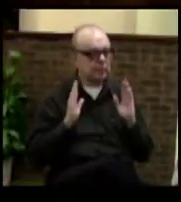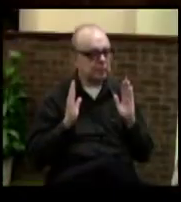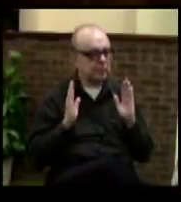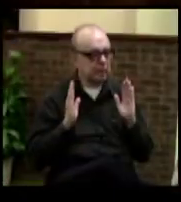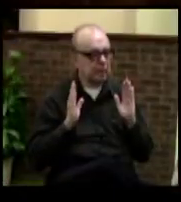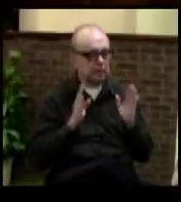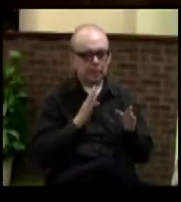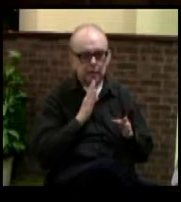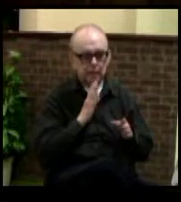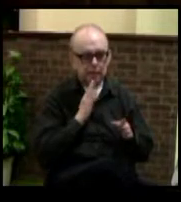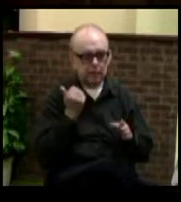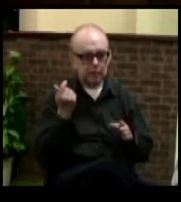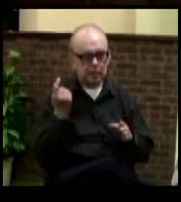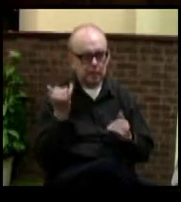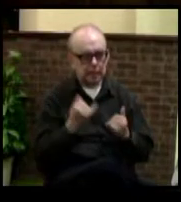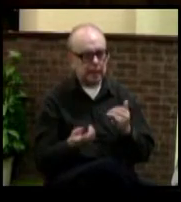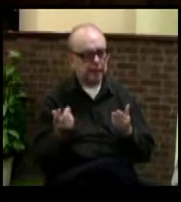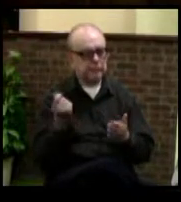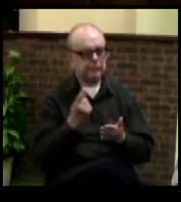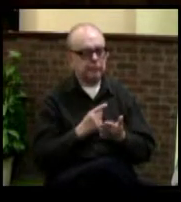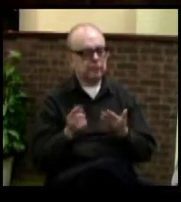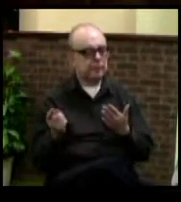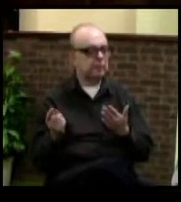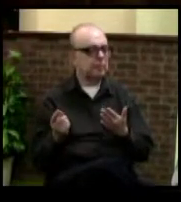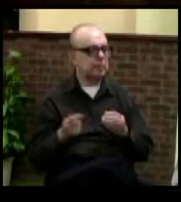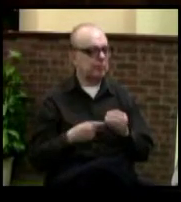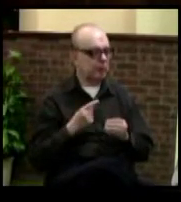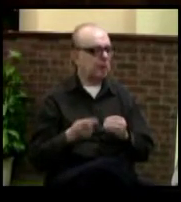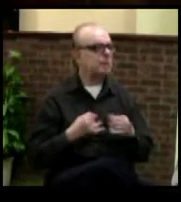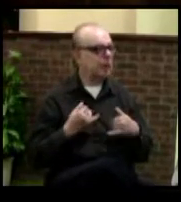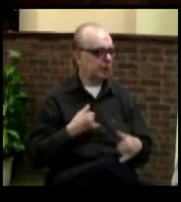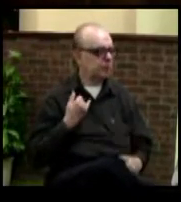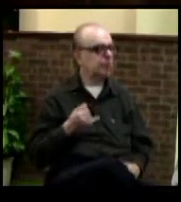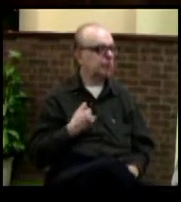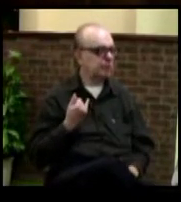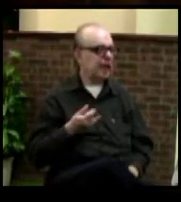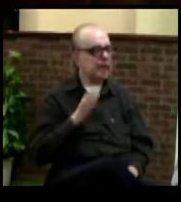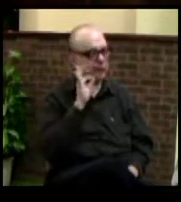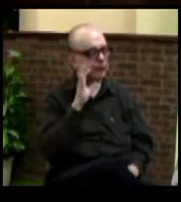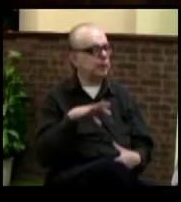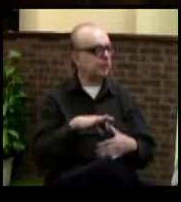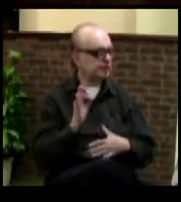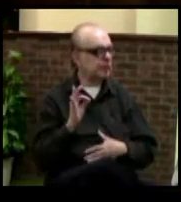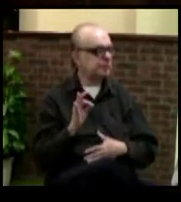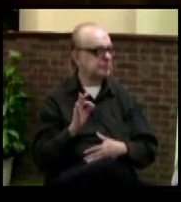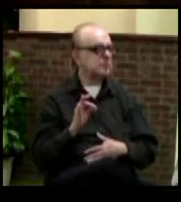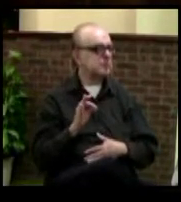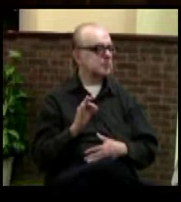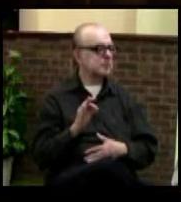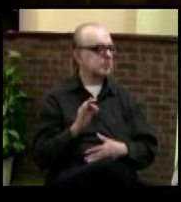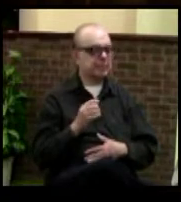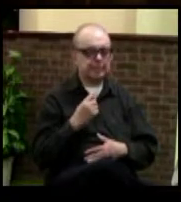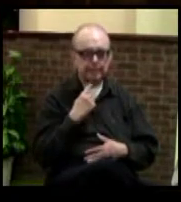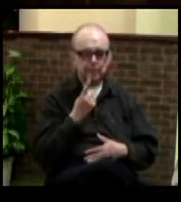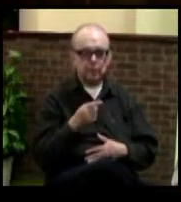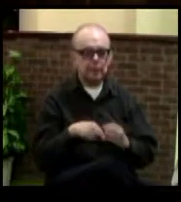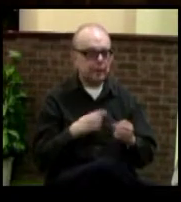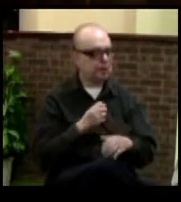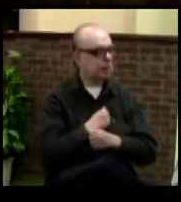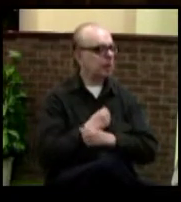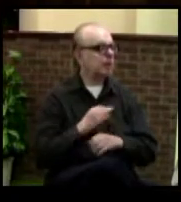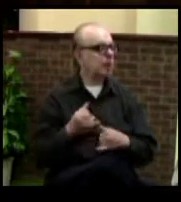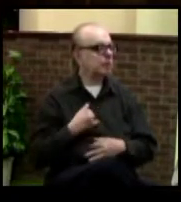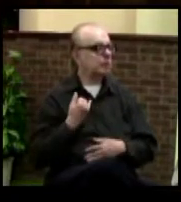talking in the last few weeks about joy and the fruit of the Spirit. We had told about